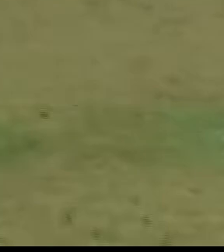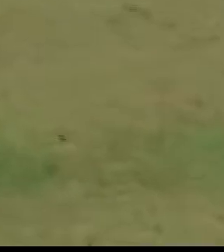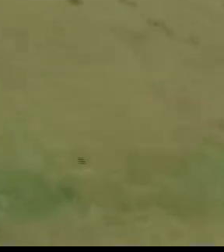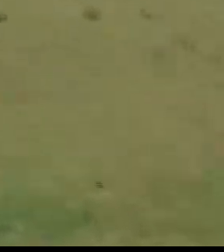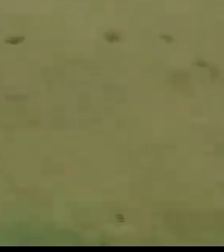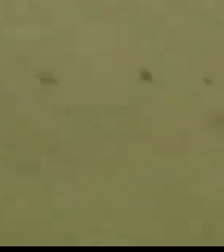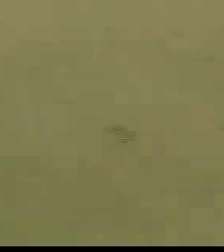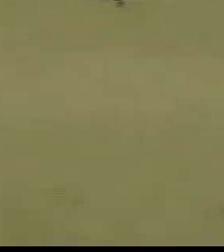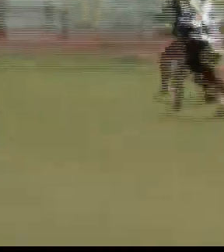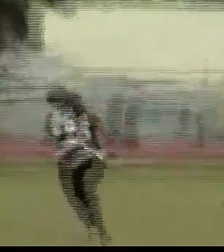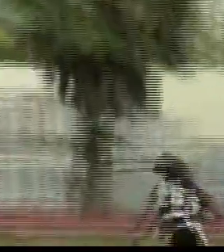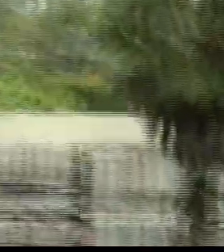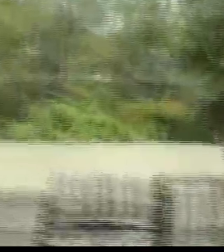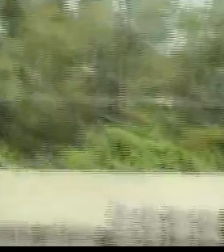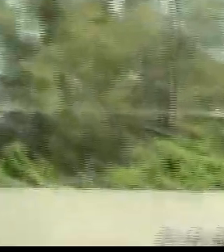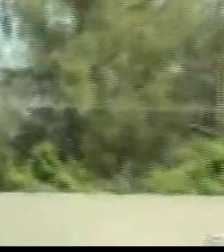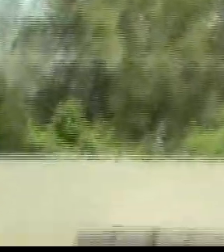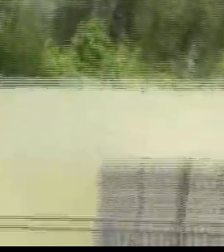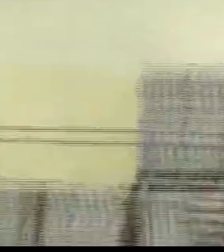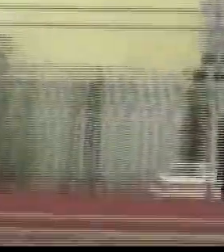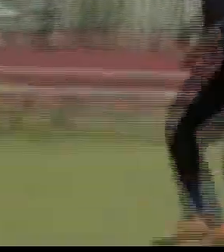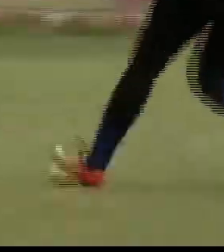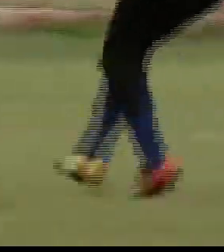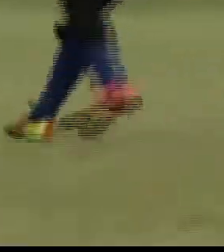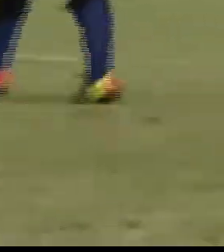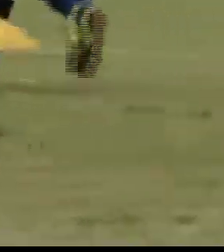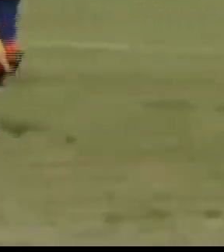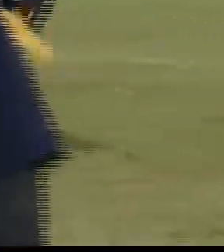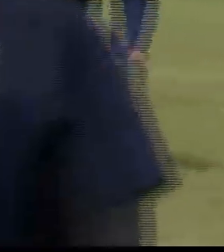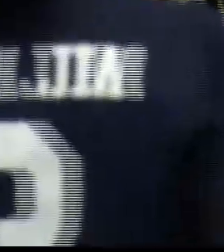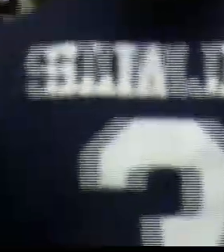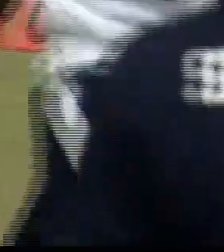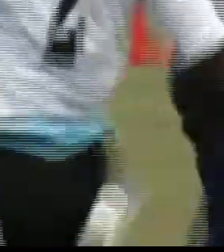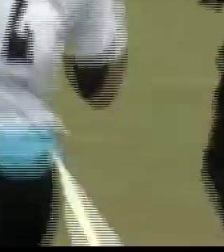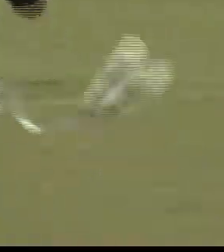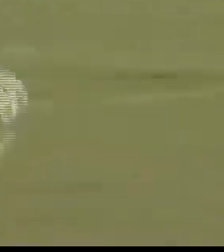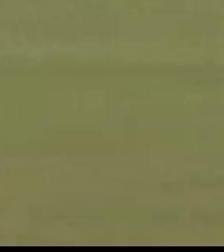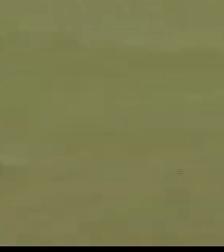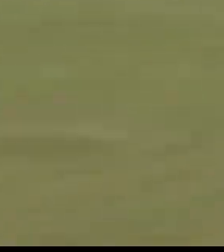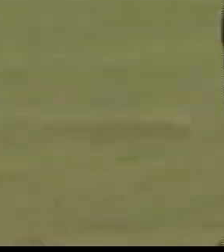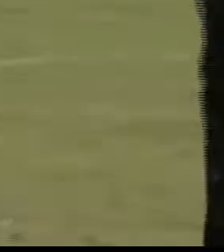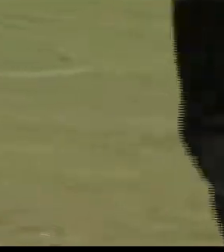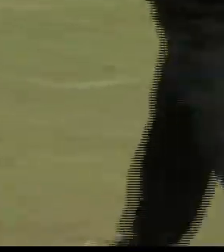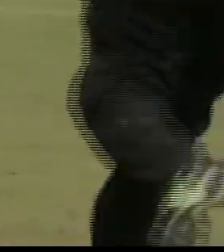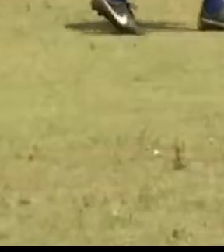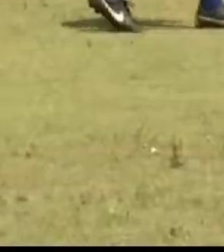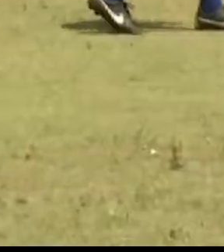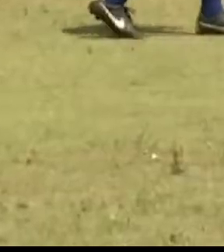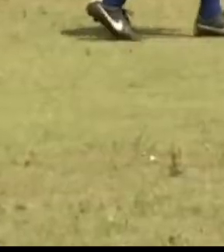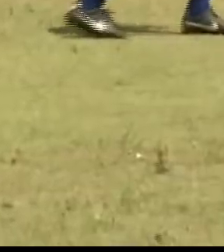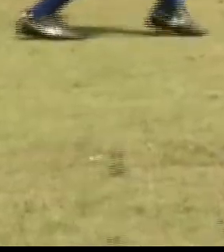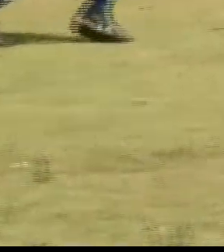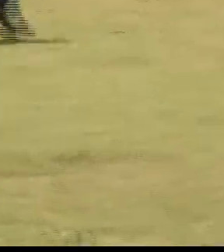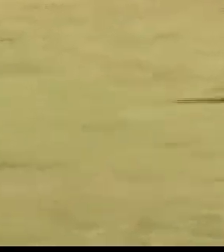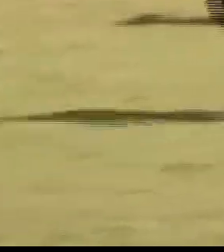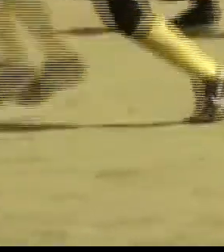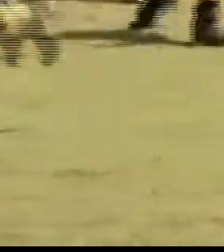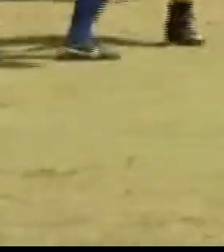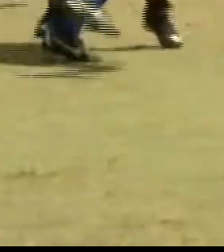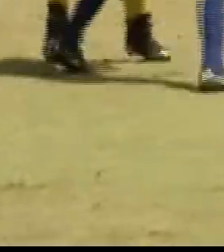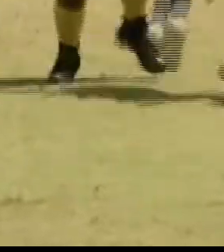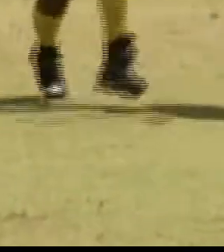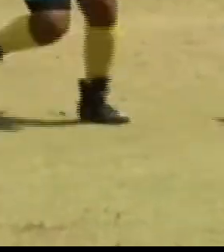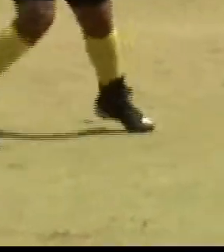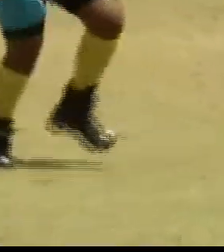Touchdown transformation. Flag football changes its home base as the sport keeps on growing. The Bahamas Tonight, the National Report starts